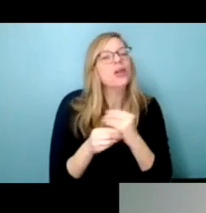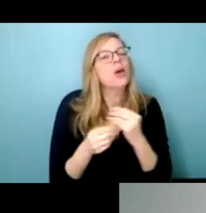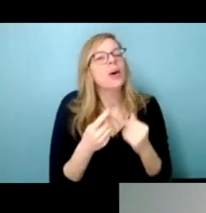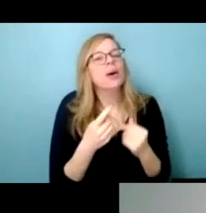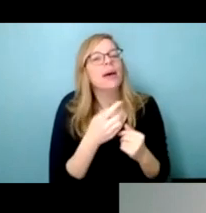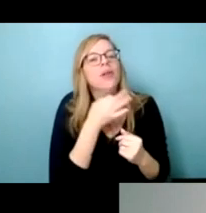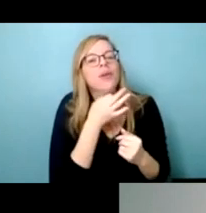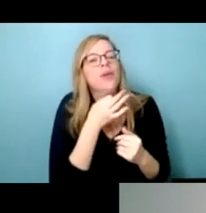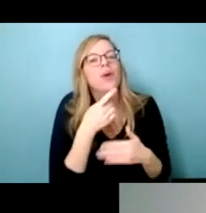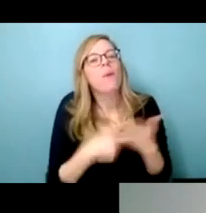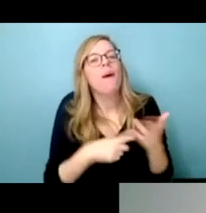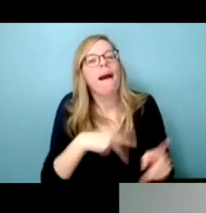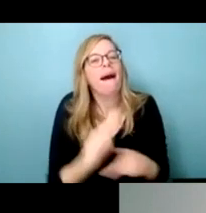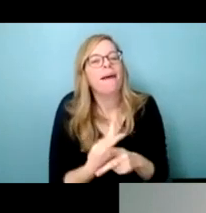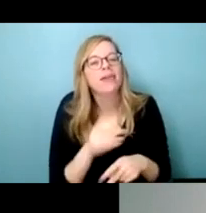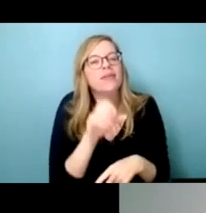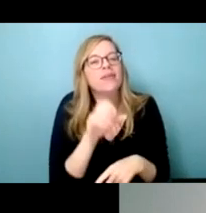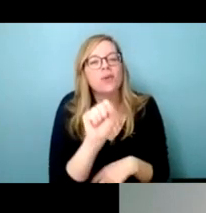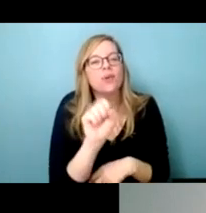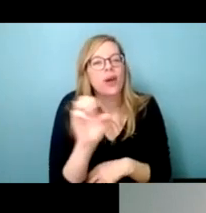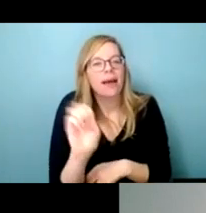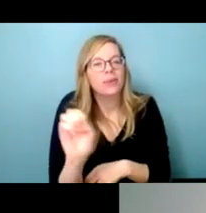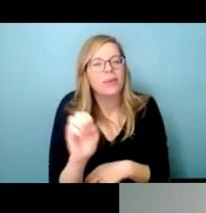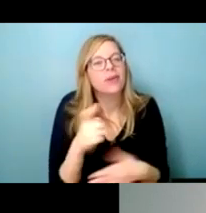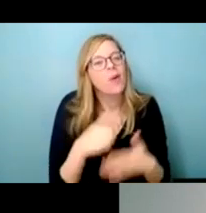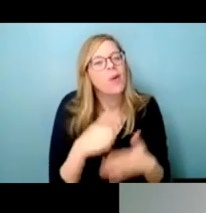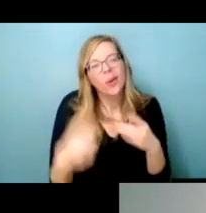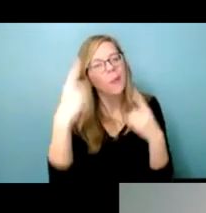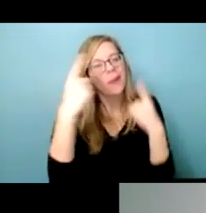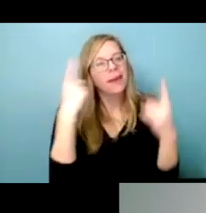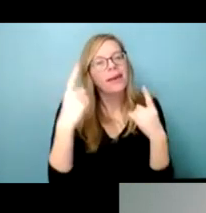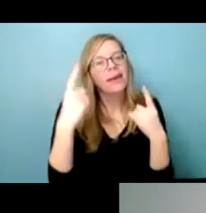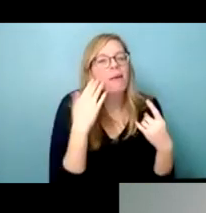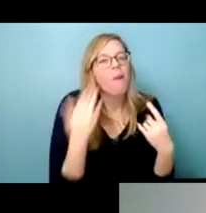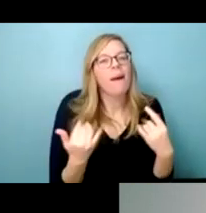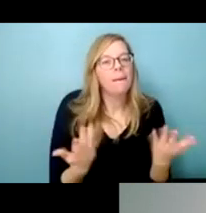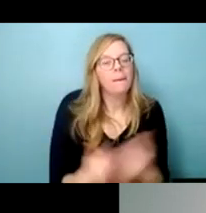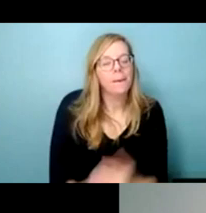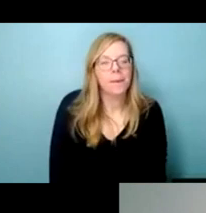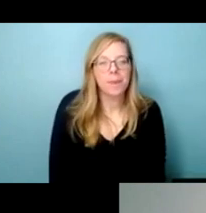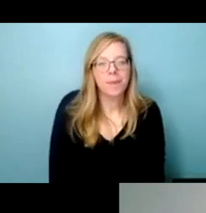at starting, and again, why you're choosing to go that route.